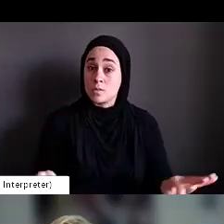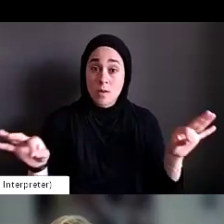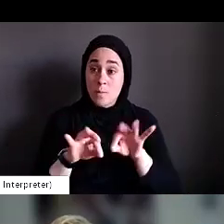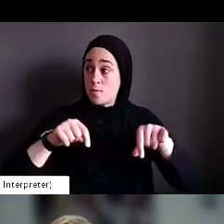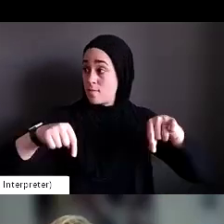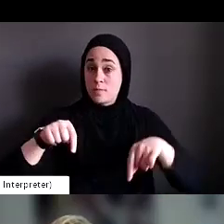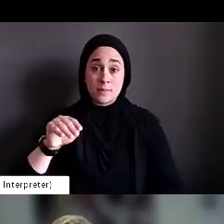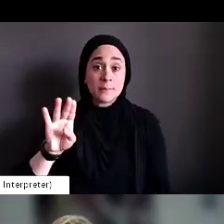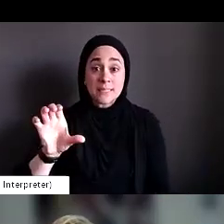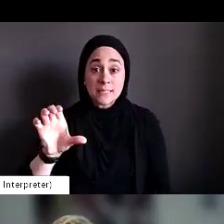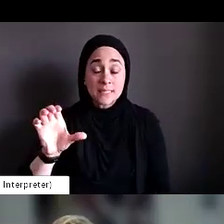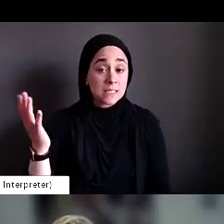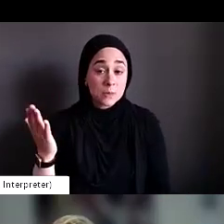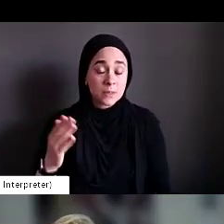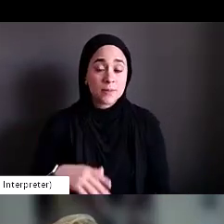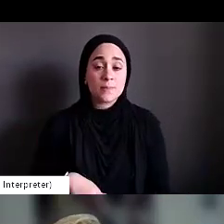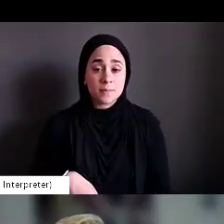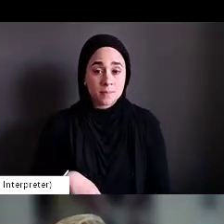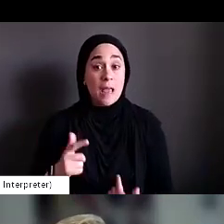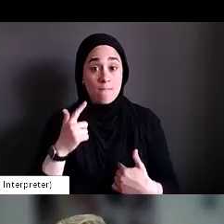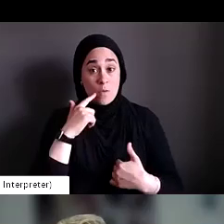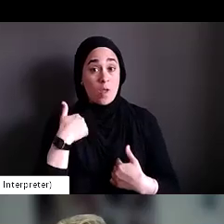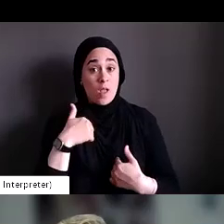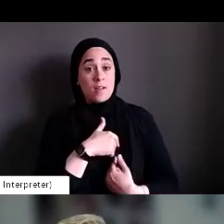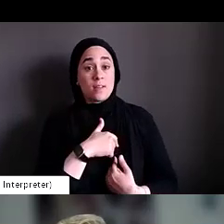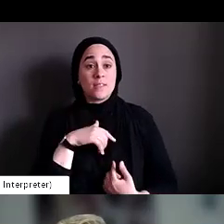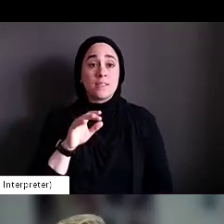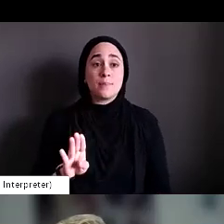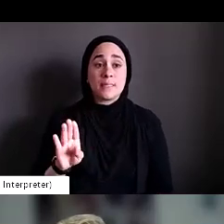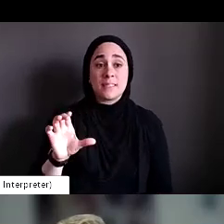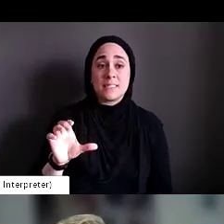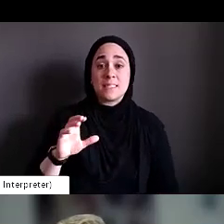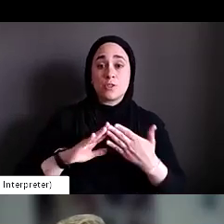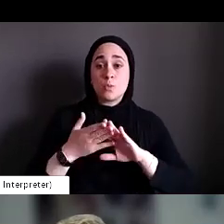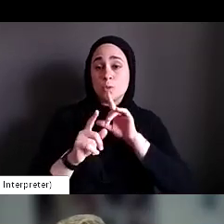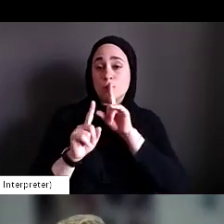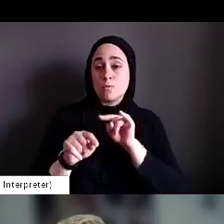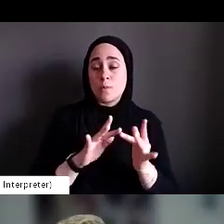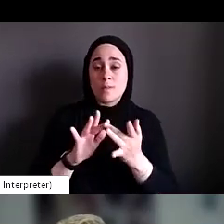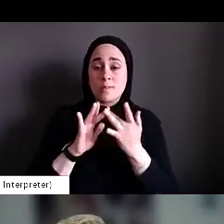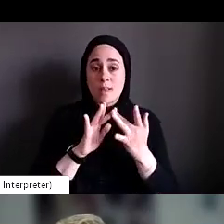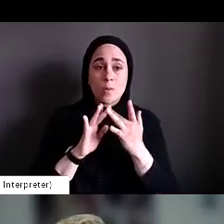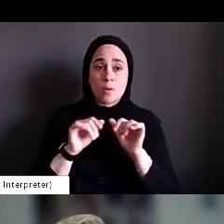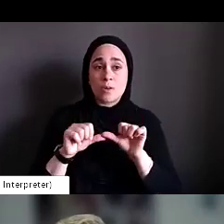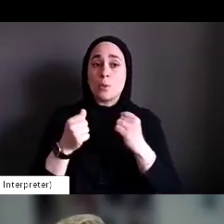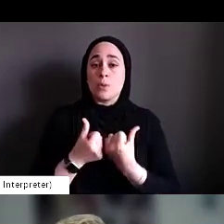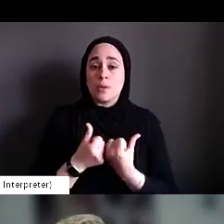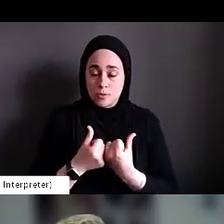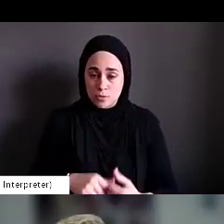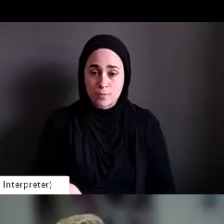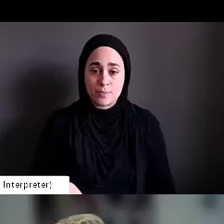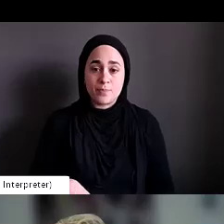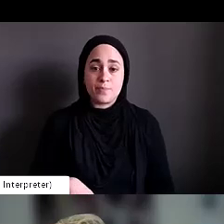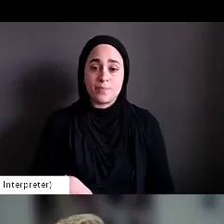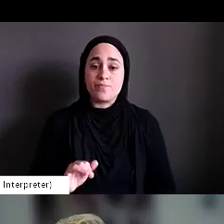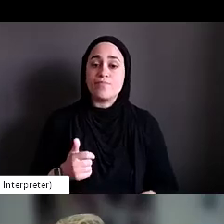BC right now, and to us as the BC Community Response Network Association. Under the